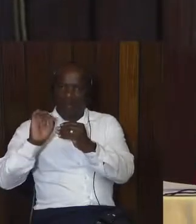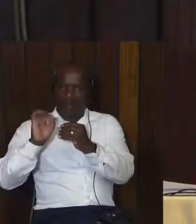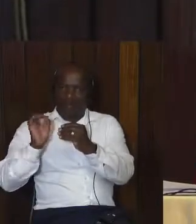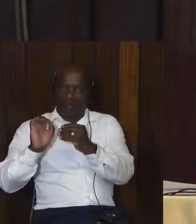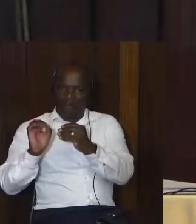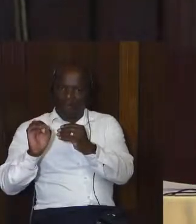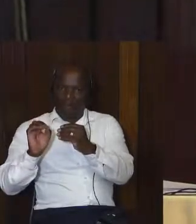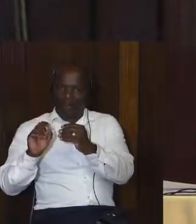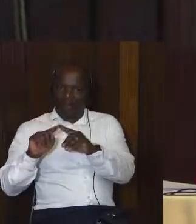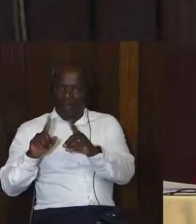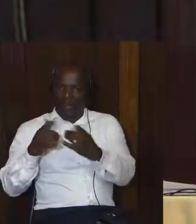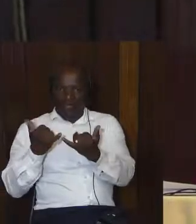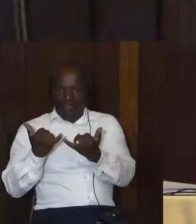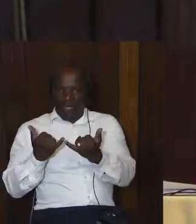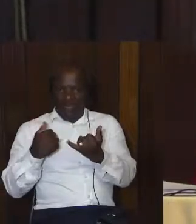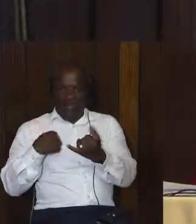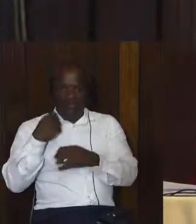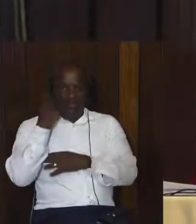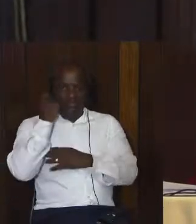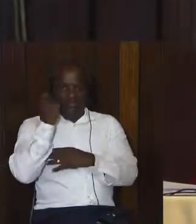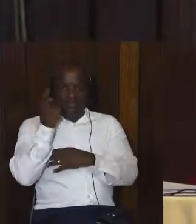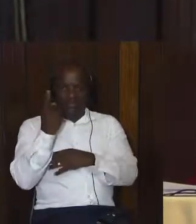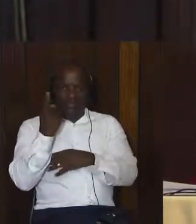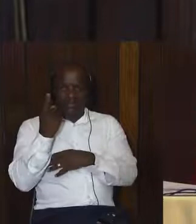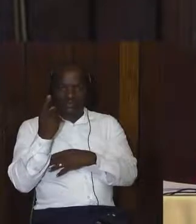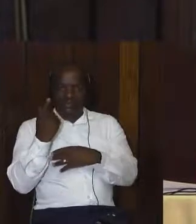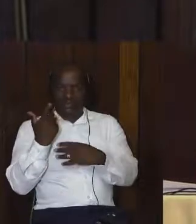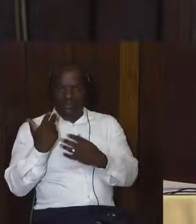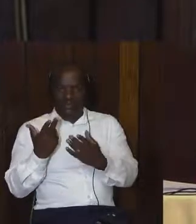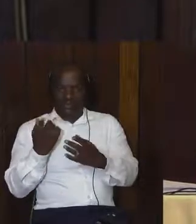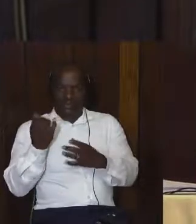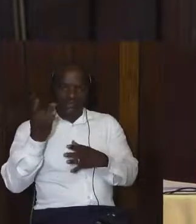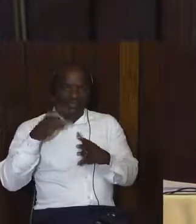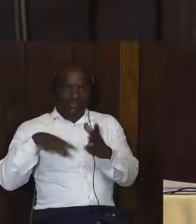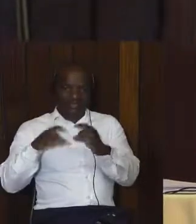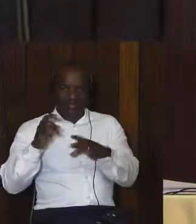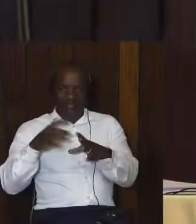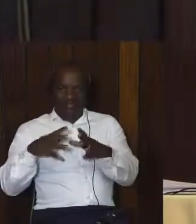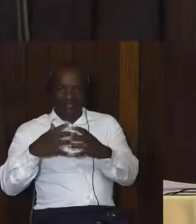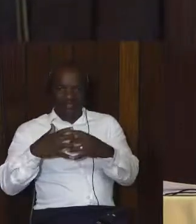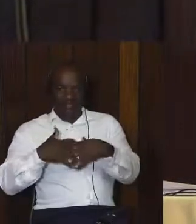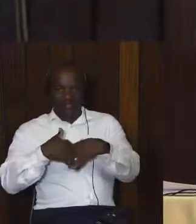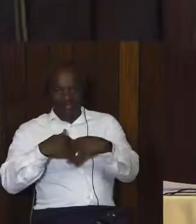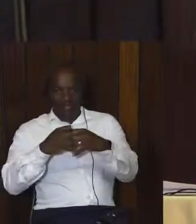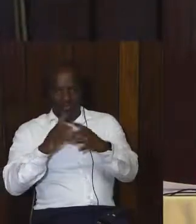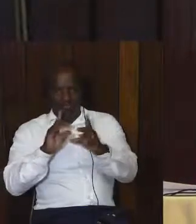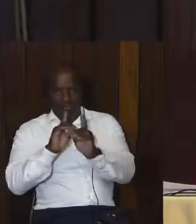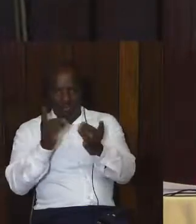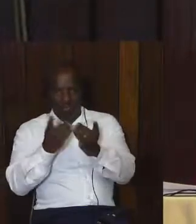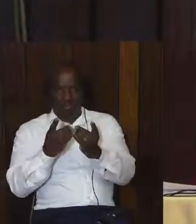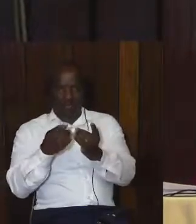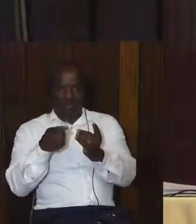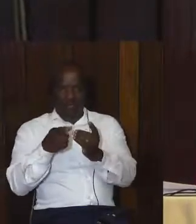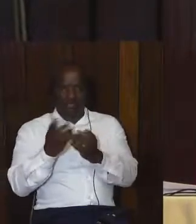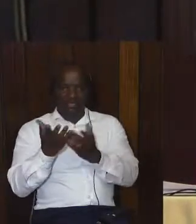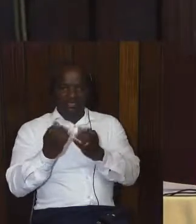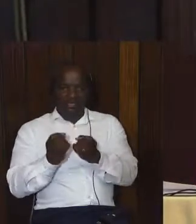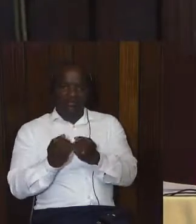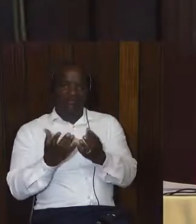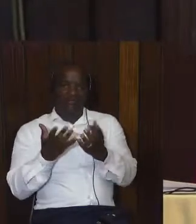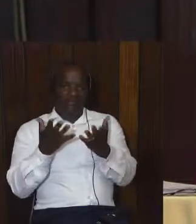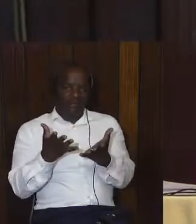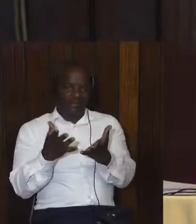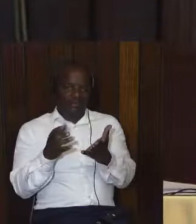But I get to understand now that sometimes you build the department in terms of the service that you provide. Is